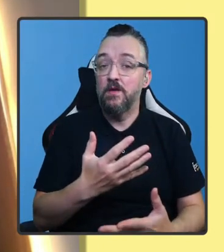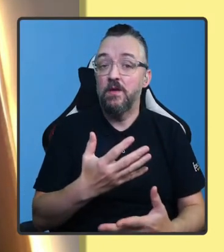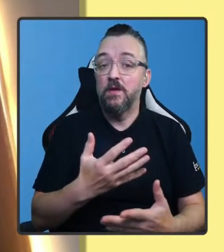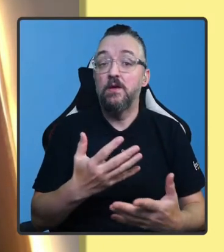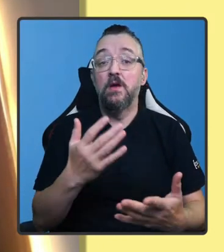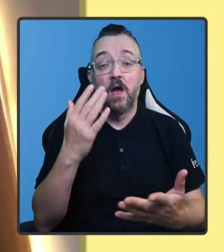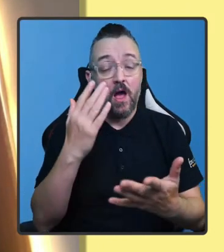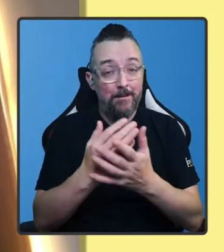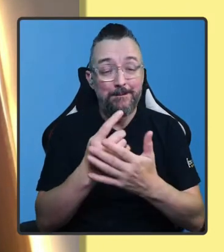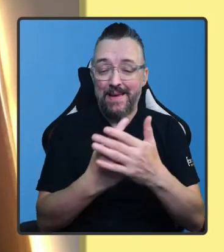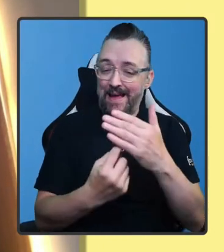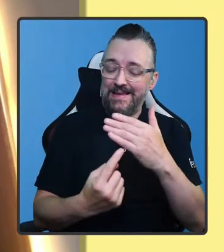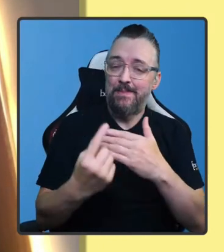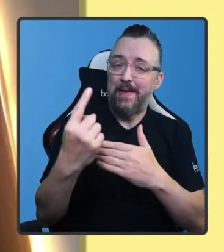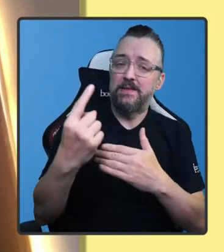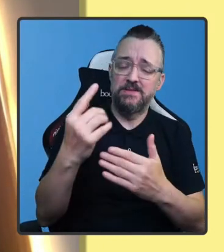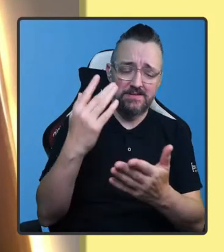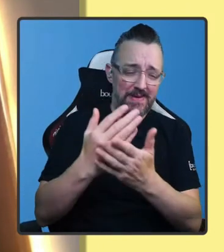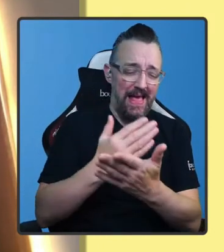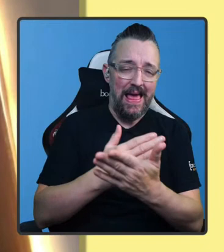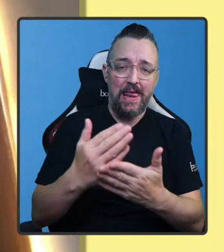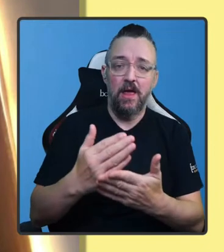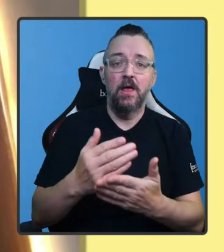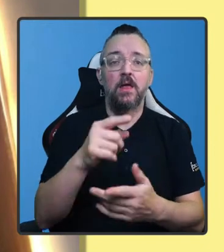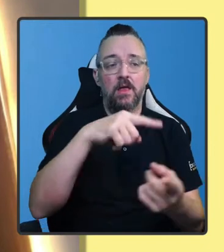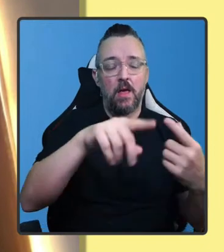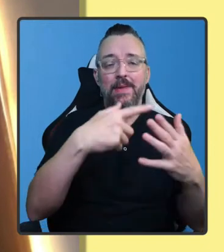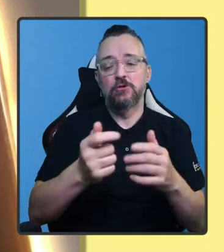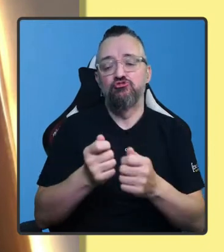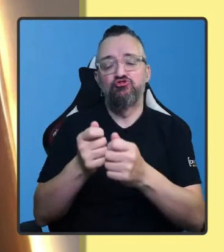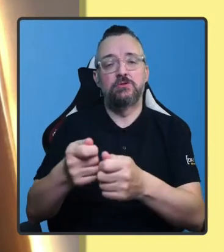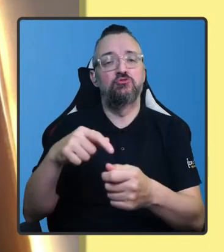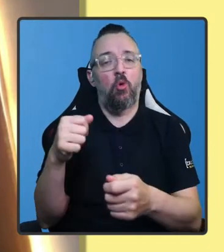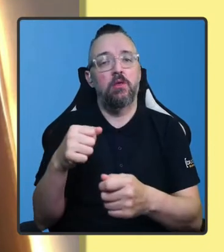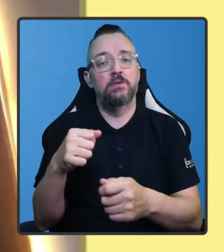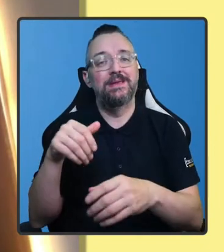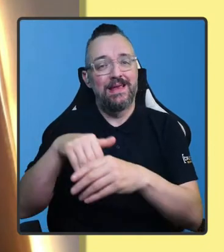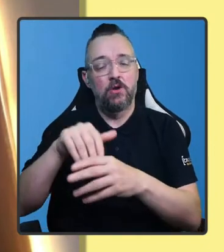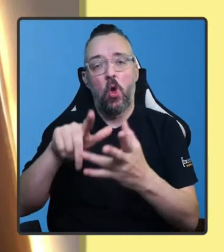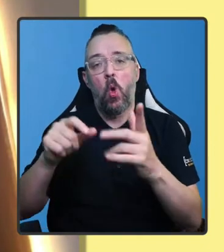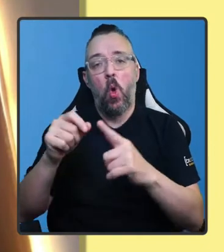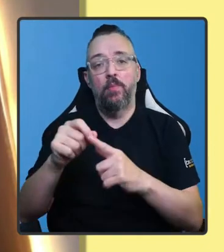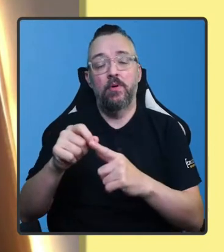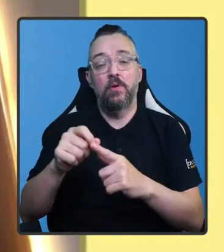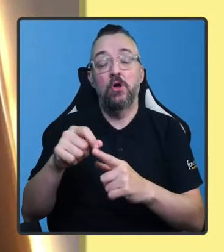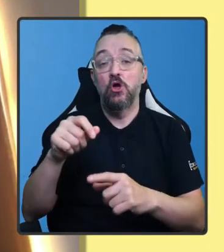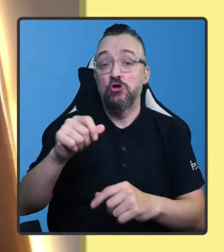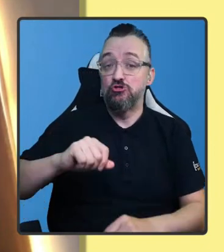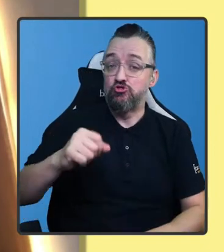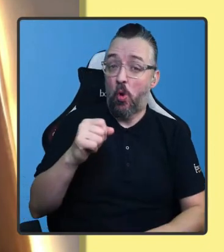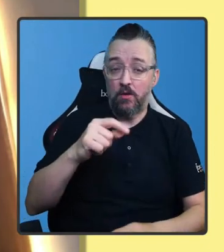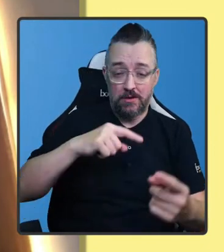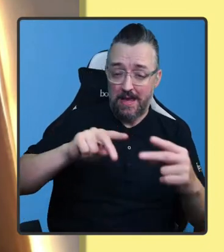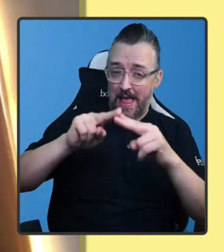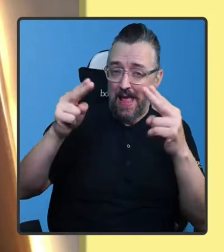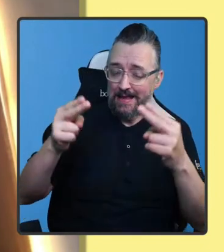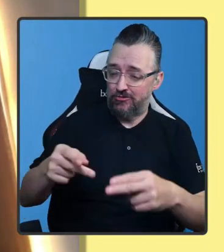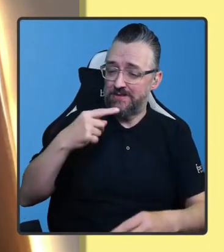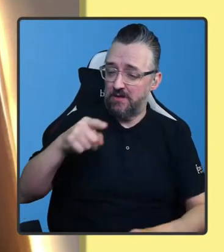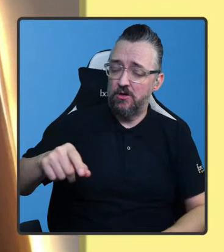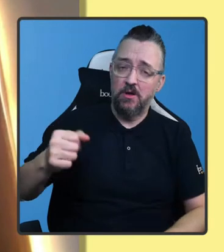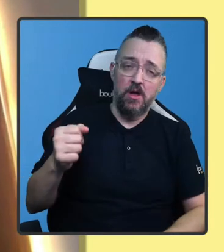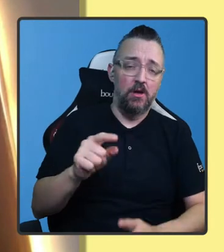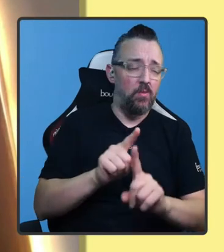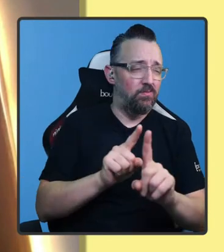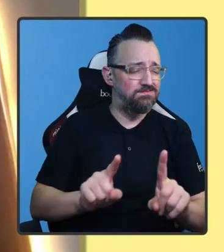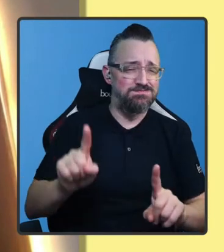for independence clearer than the way we were treated at COP. A country internationally recognised as a world leader in